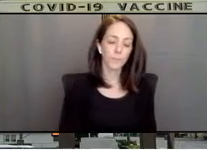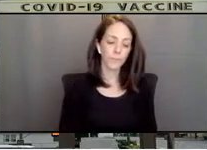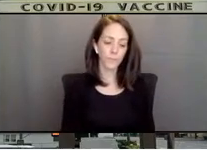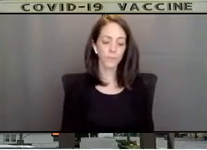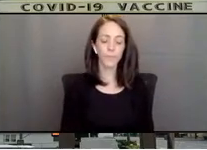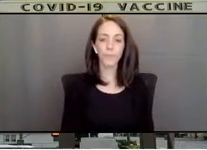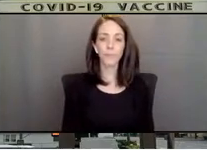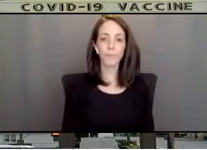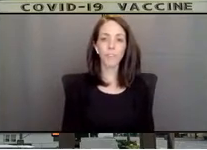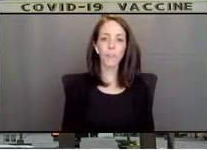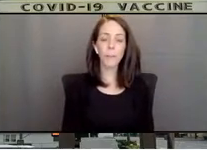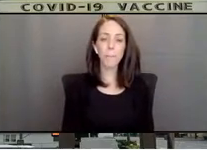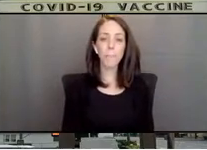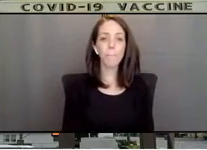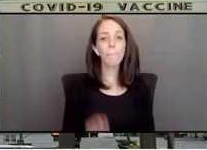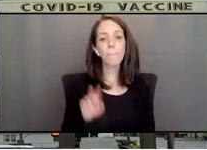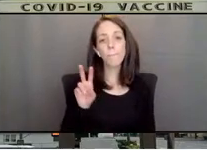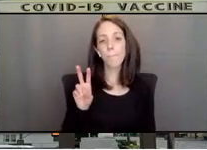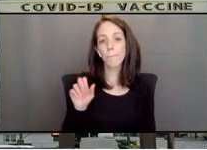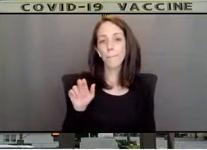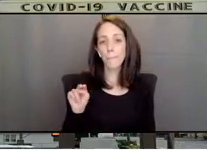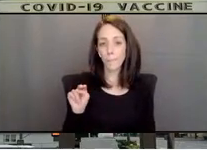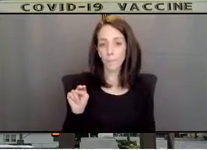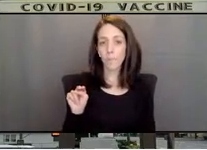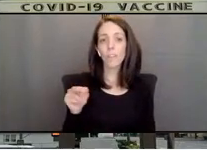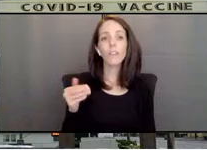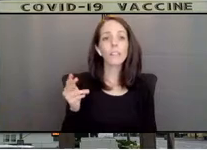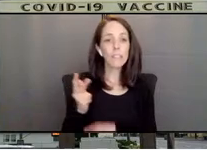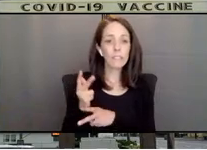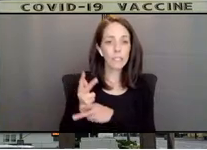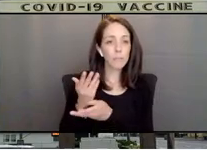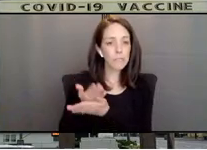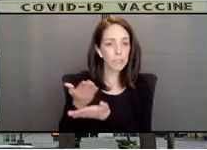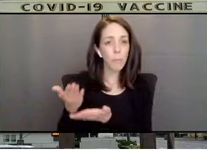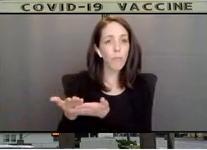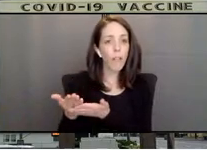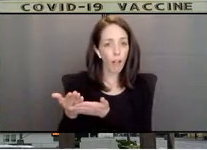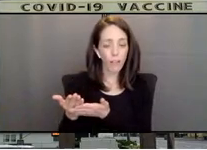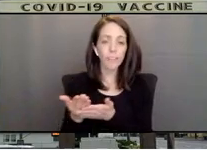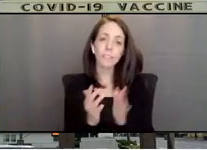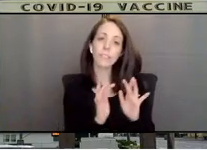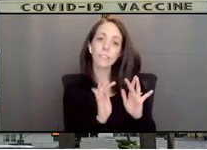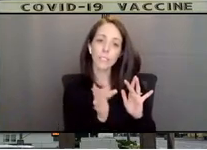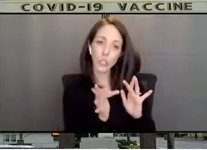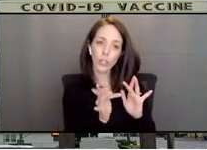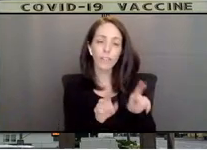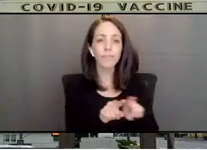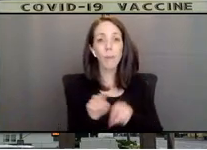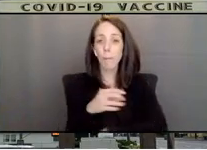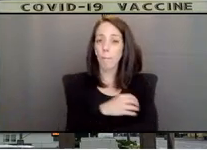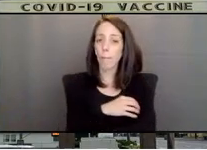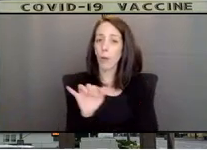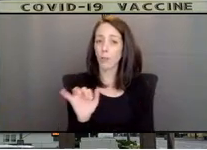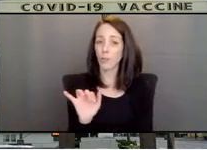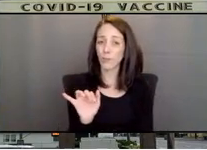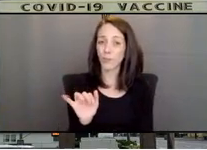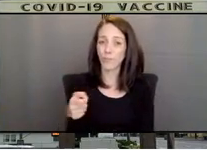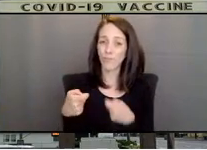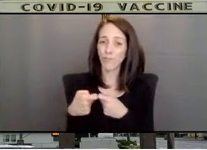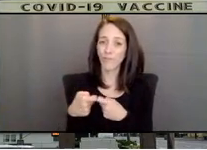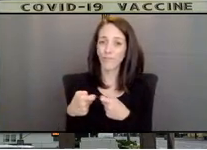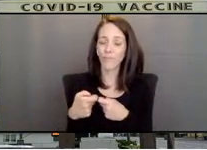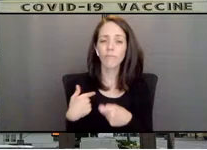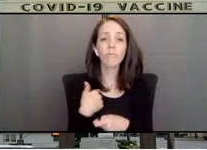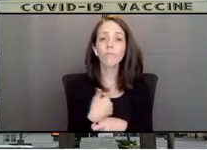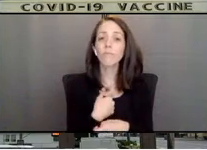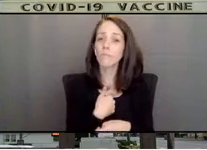Using the mobile vans as a platform for supplies, to secure internet, and sometimes even power, we've co-hosted 32 unique events